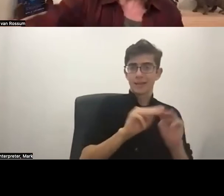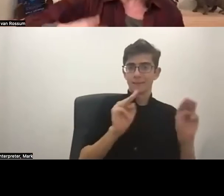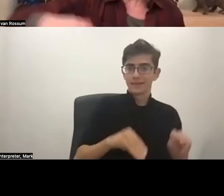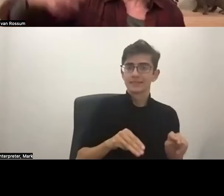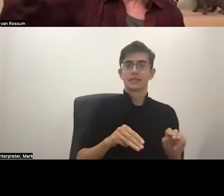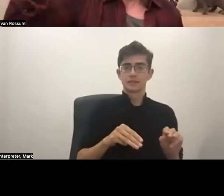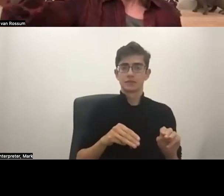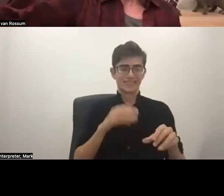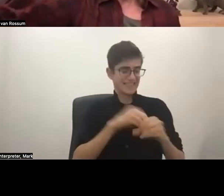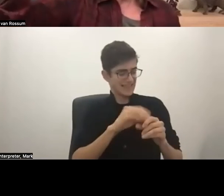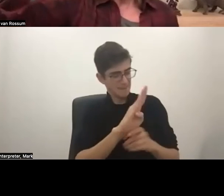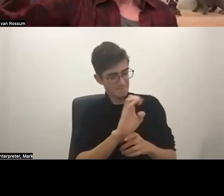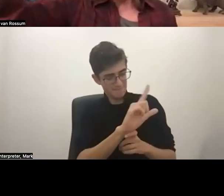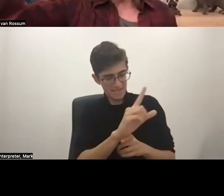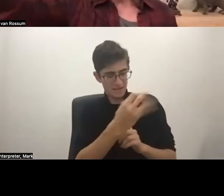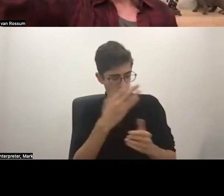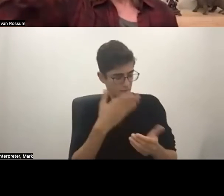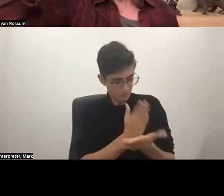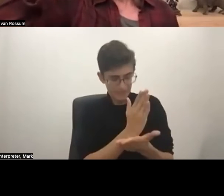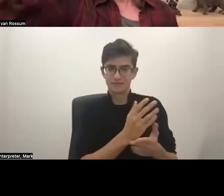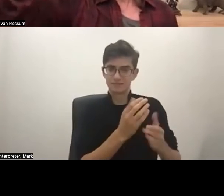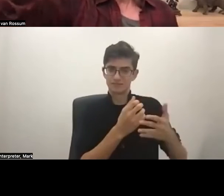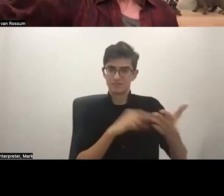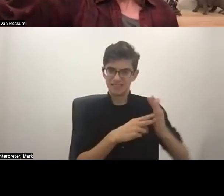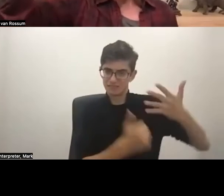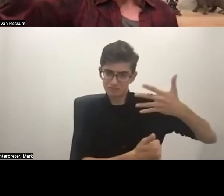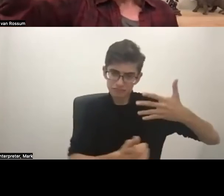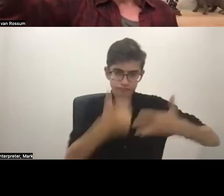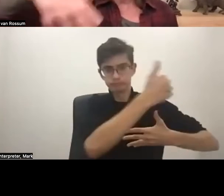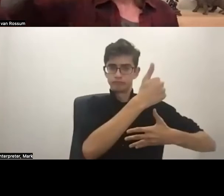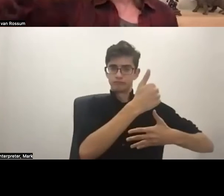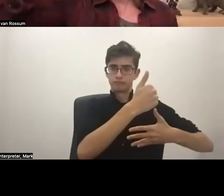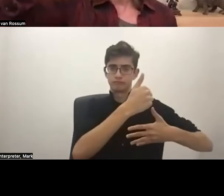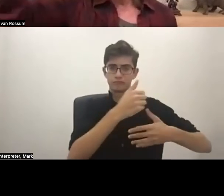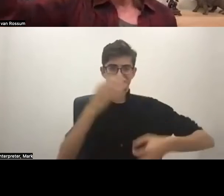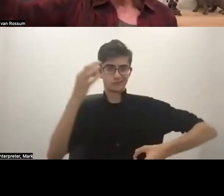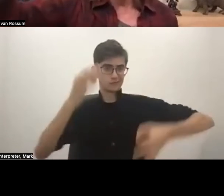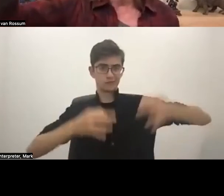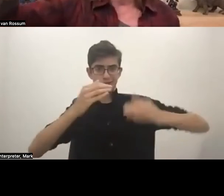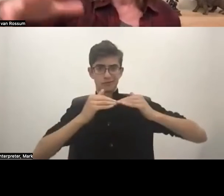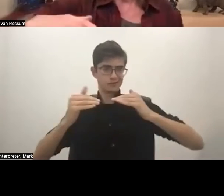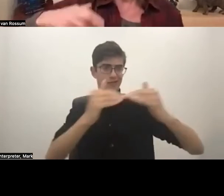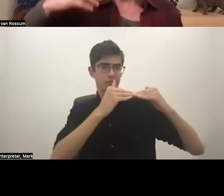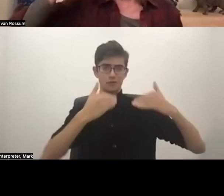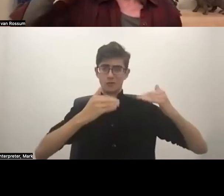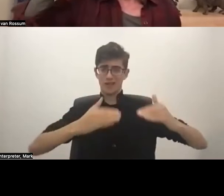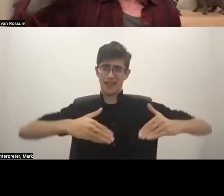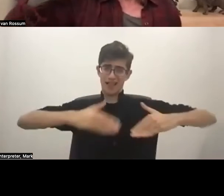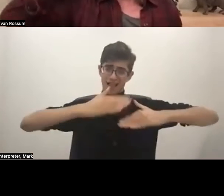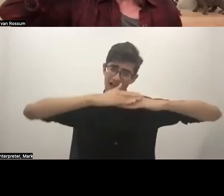placement that requires that higher judicial standard of interpretation